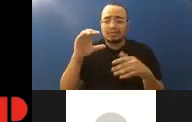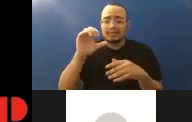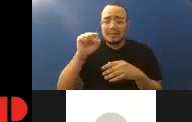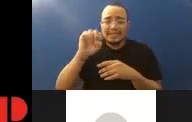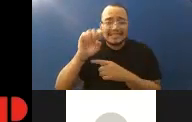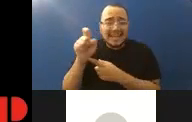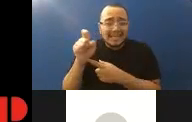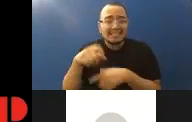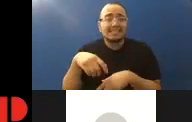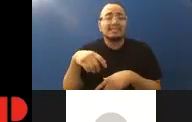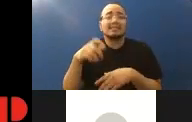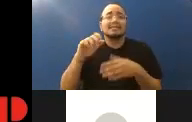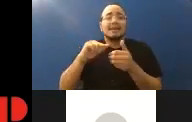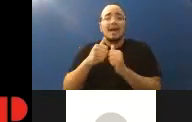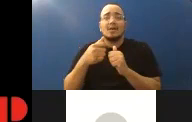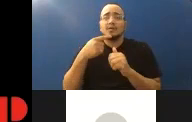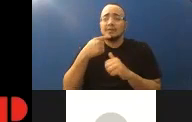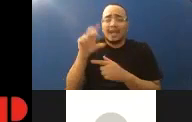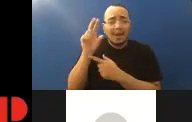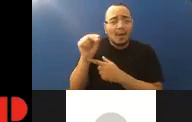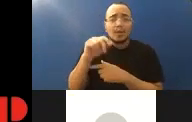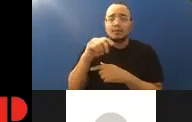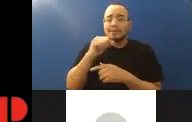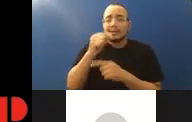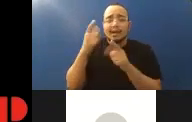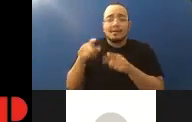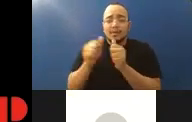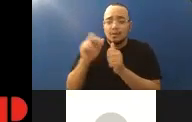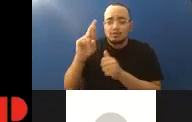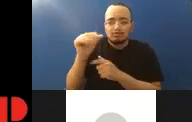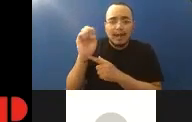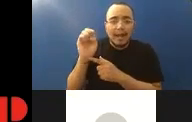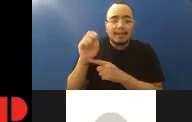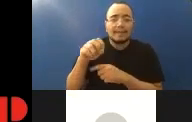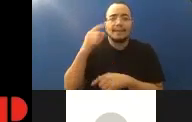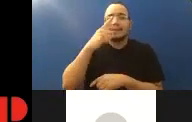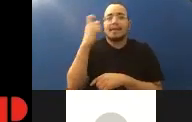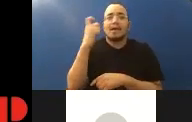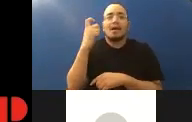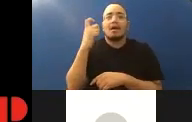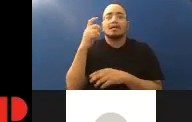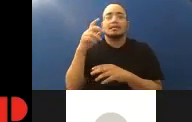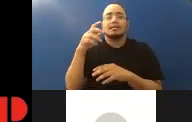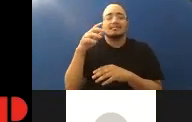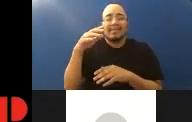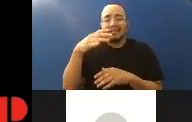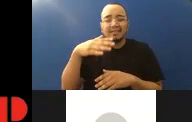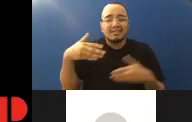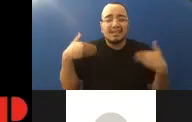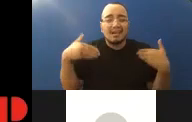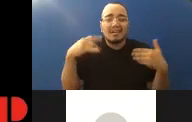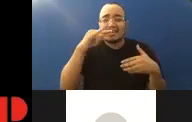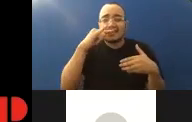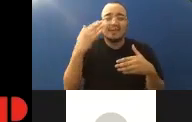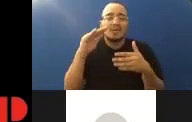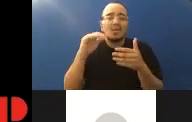learn what it is. Because a lot of these kids don't even know what it's like to be in responsible relationships and to love and things of